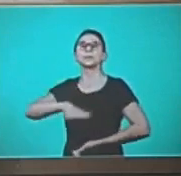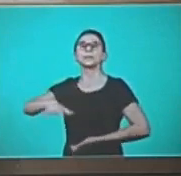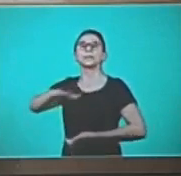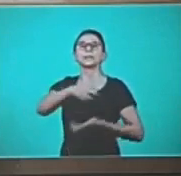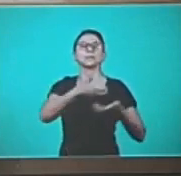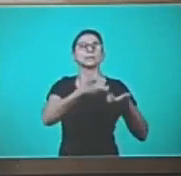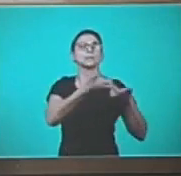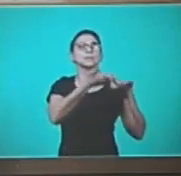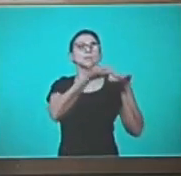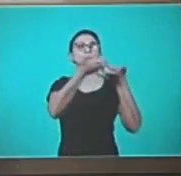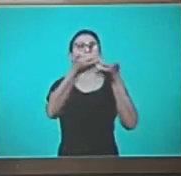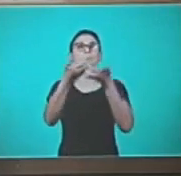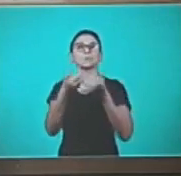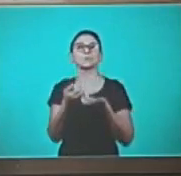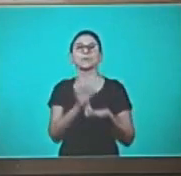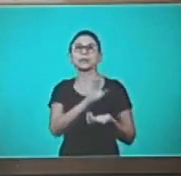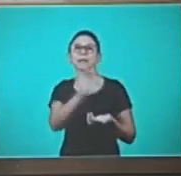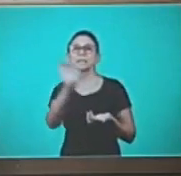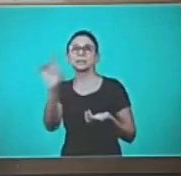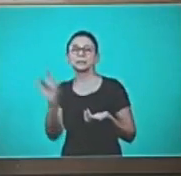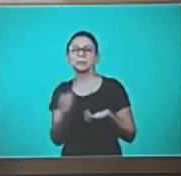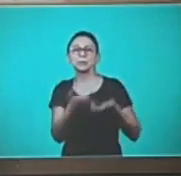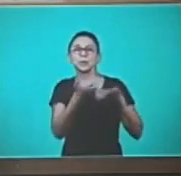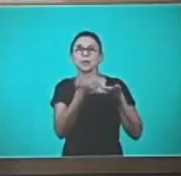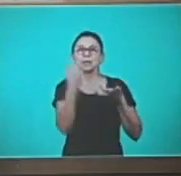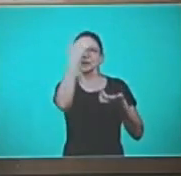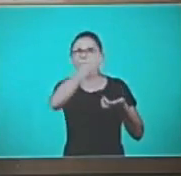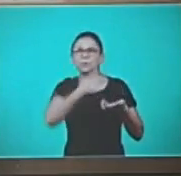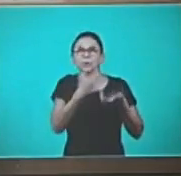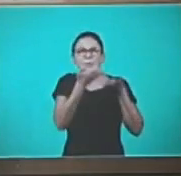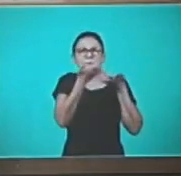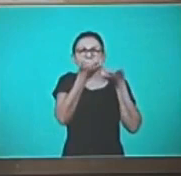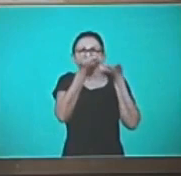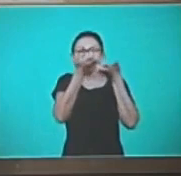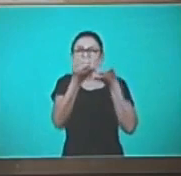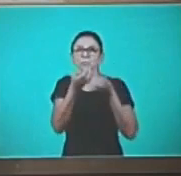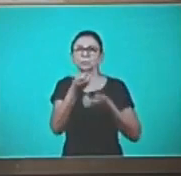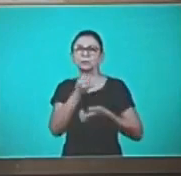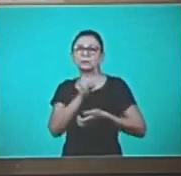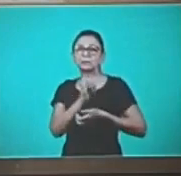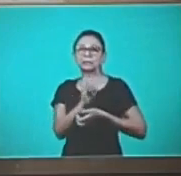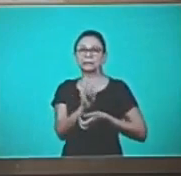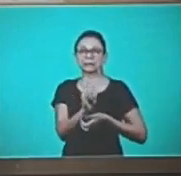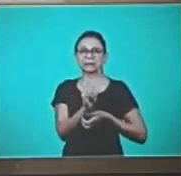of the marriage, where the marriage was going to take place. Because midnight, if